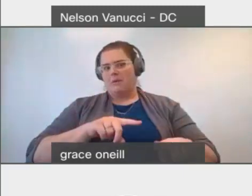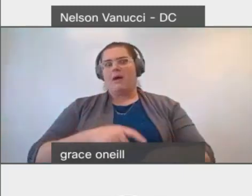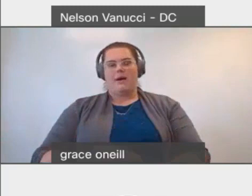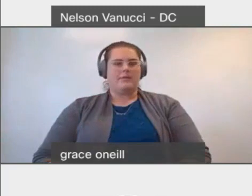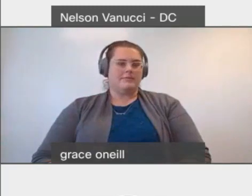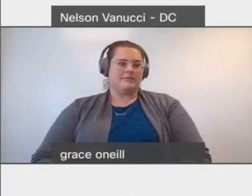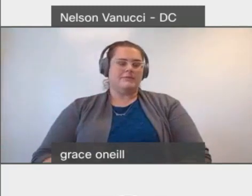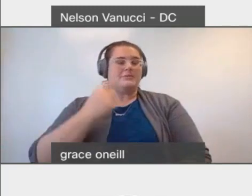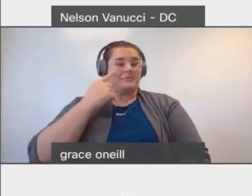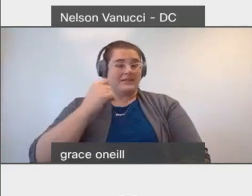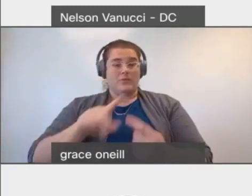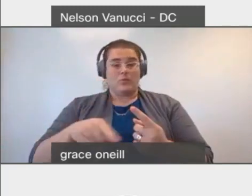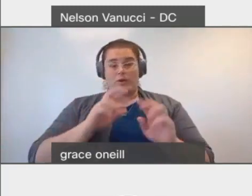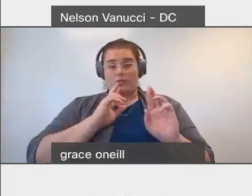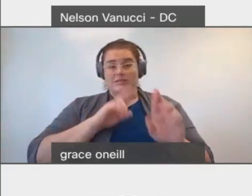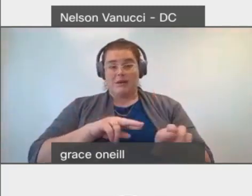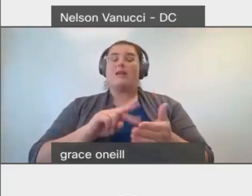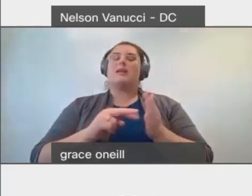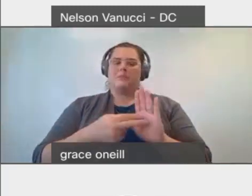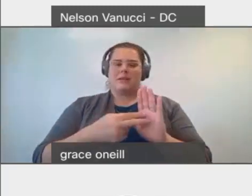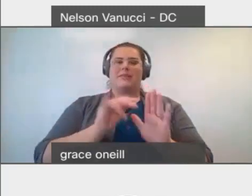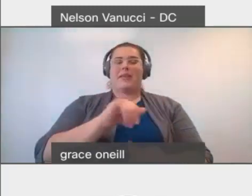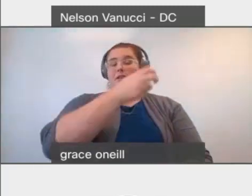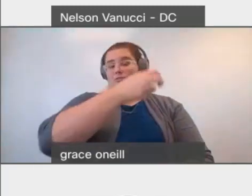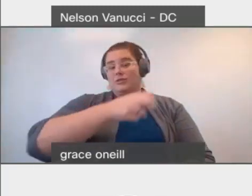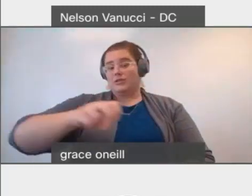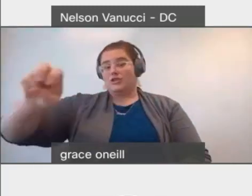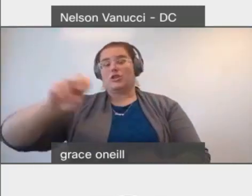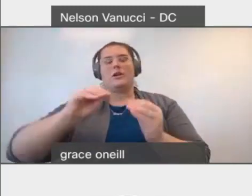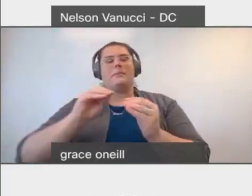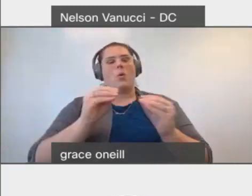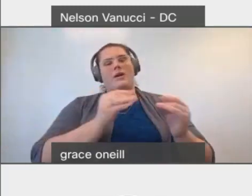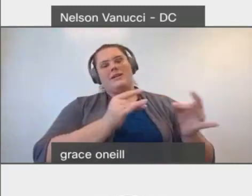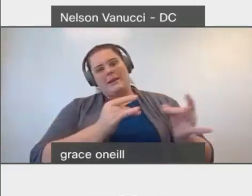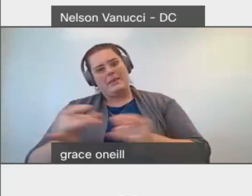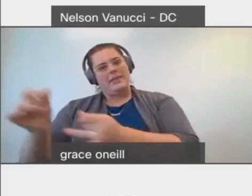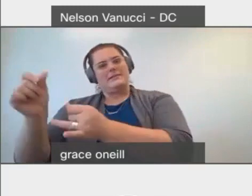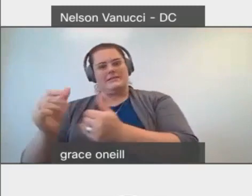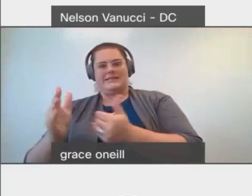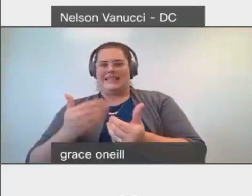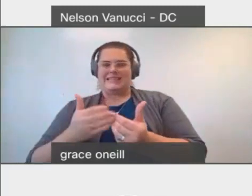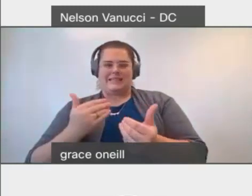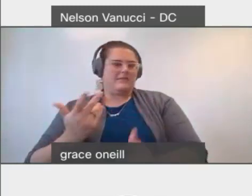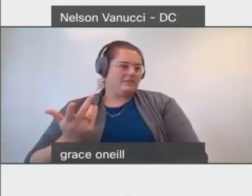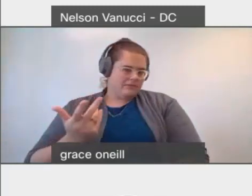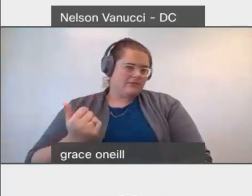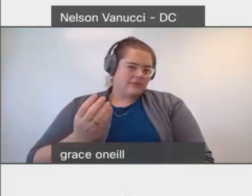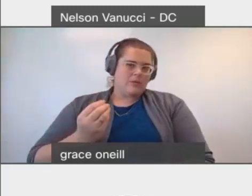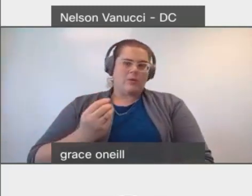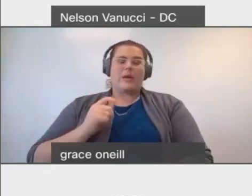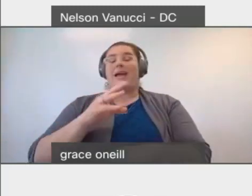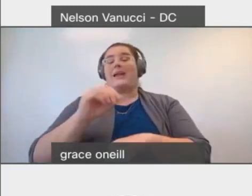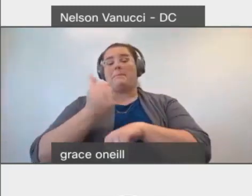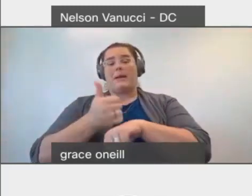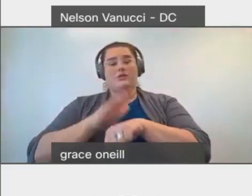the process of transitioning to the service way more seamless. And of course, based on that previous question,